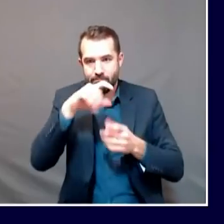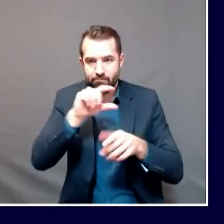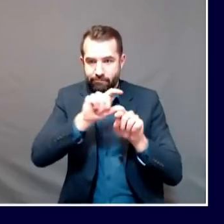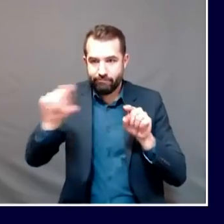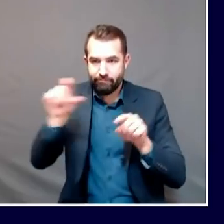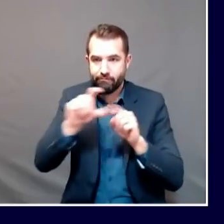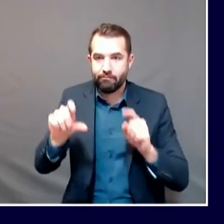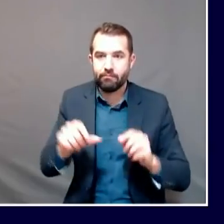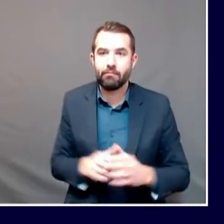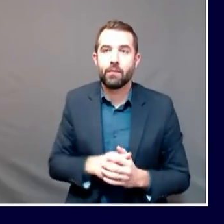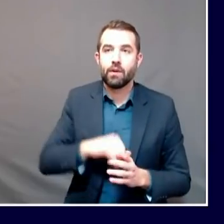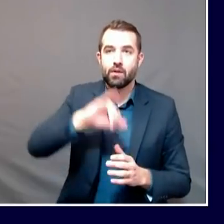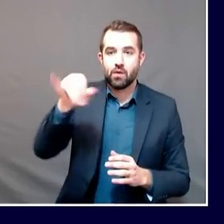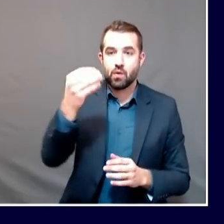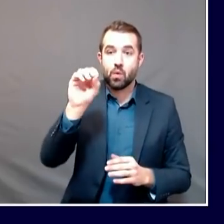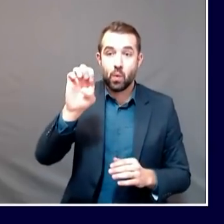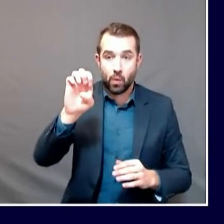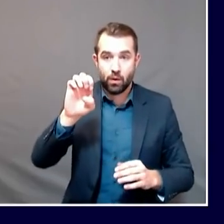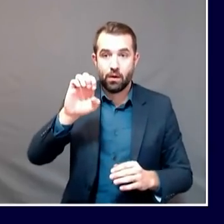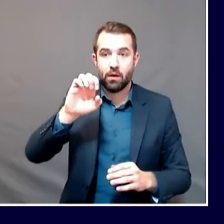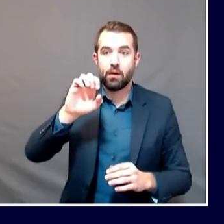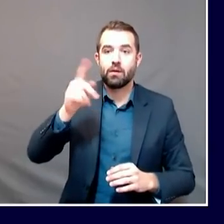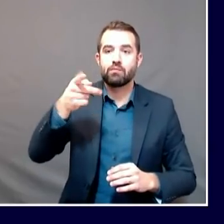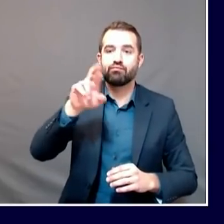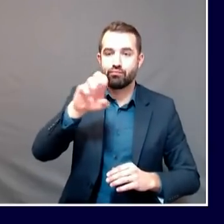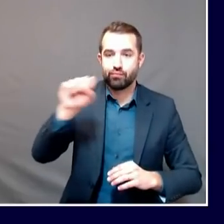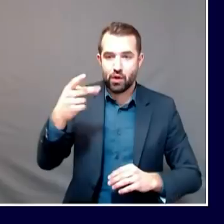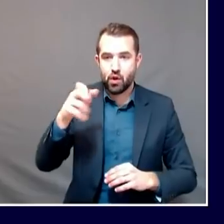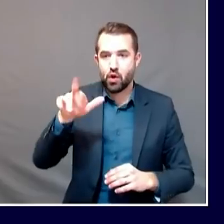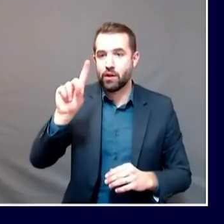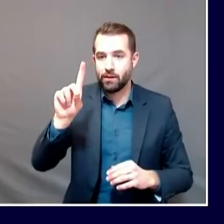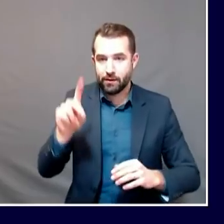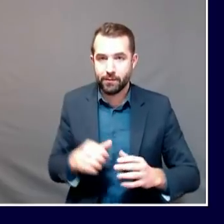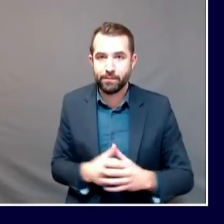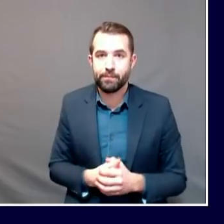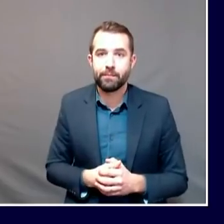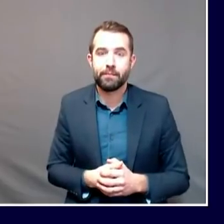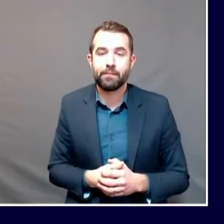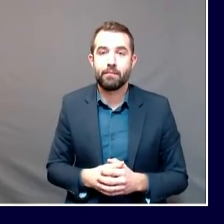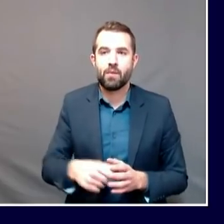Yes, hi, thanks. I have a question here and then a follow-up.